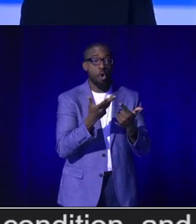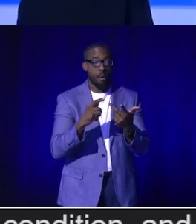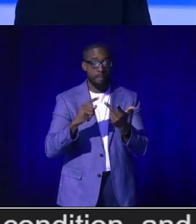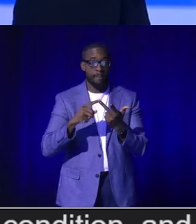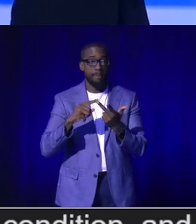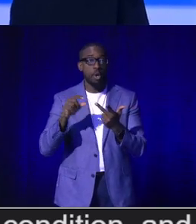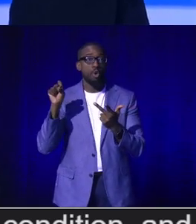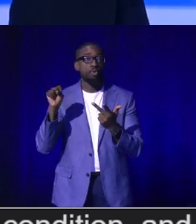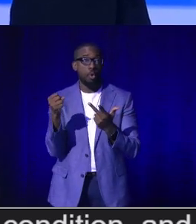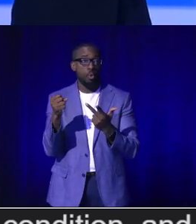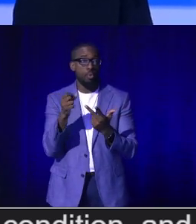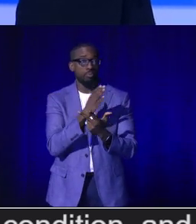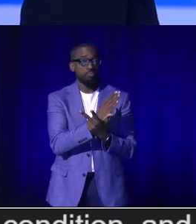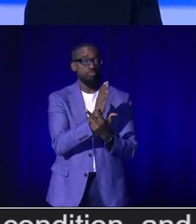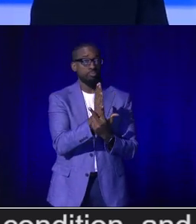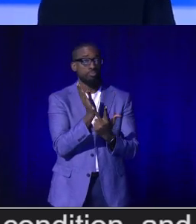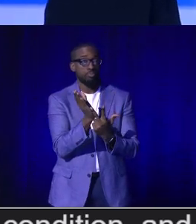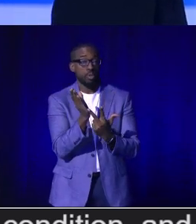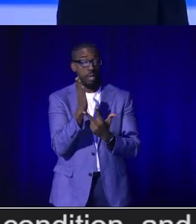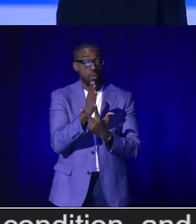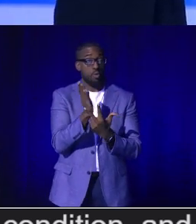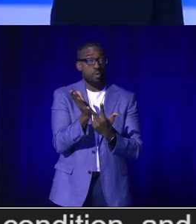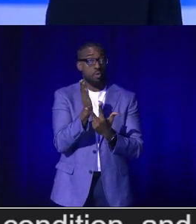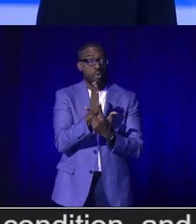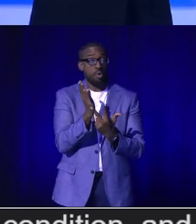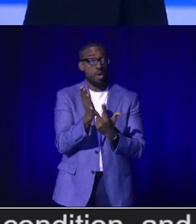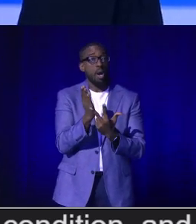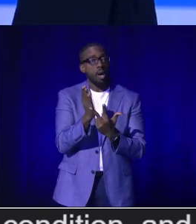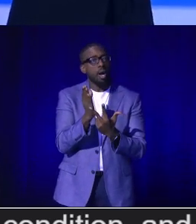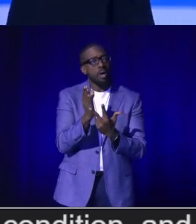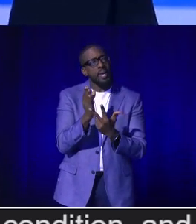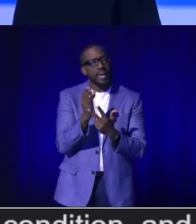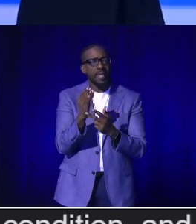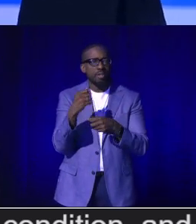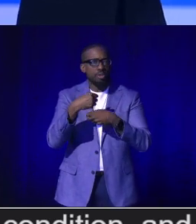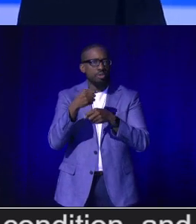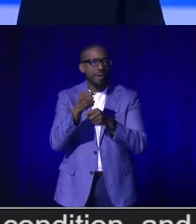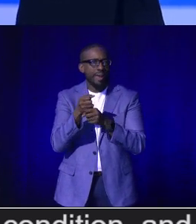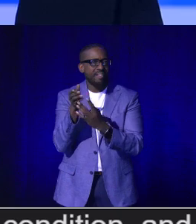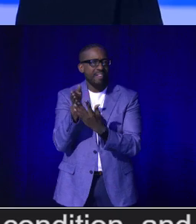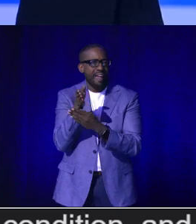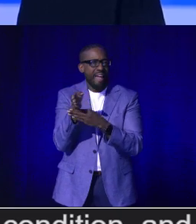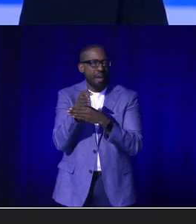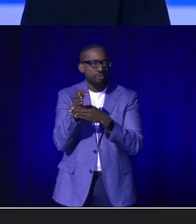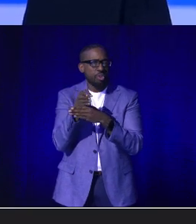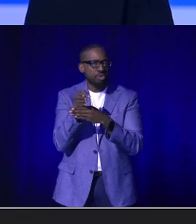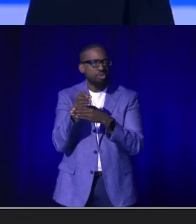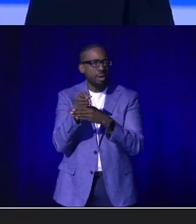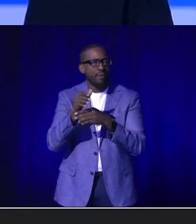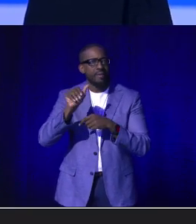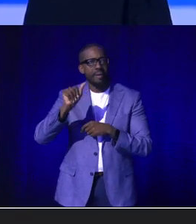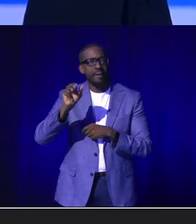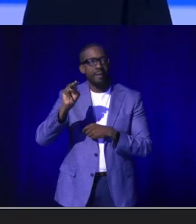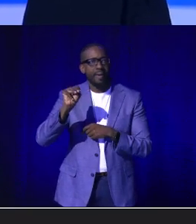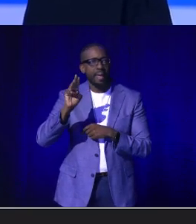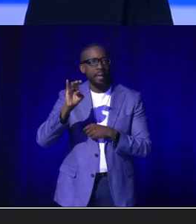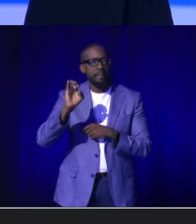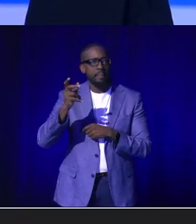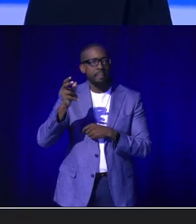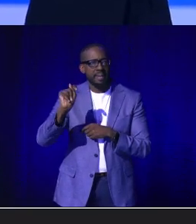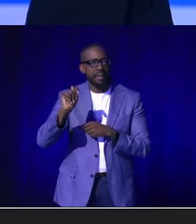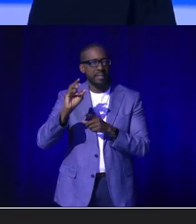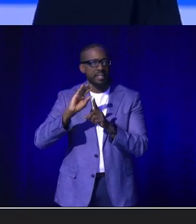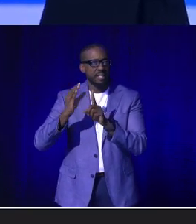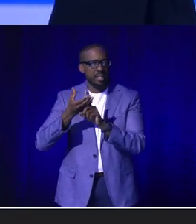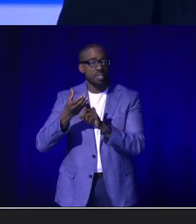at would create an average of that ambient condition. And then we applied the warm